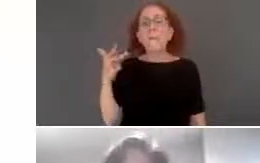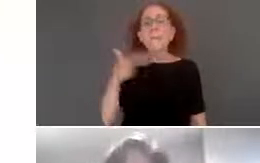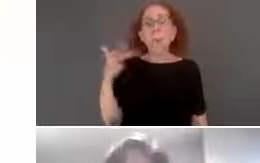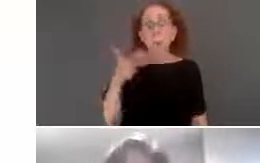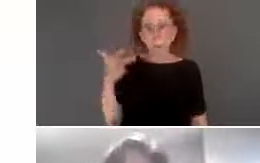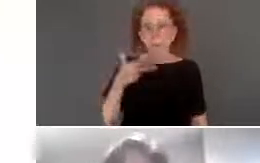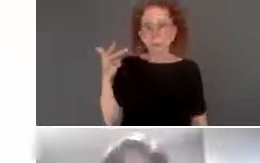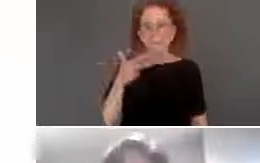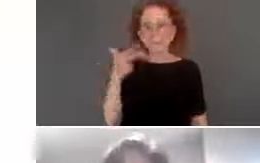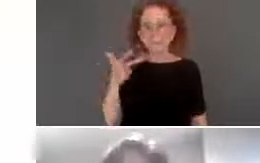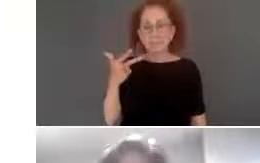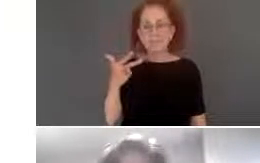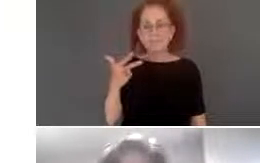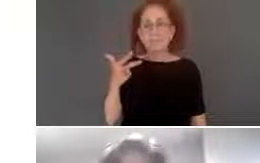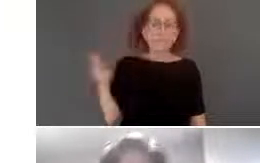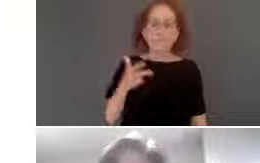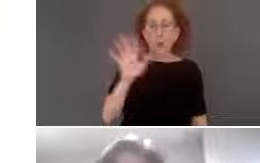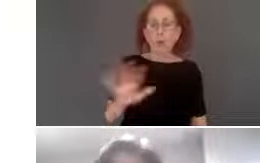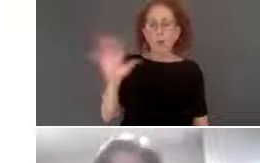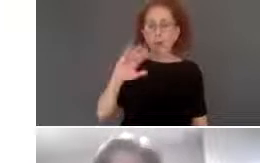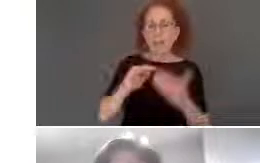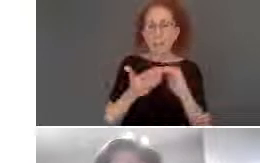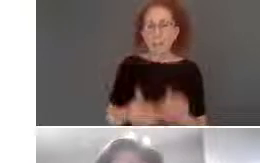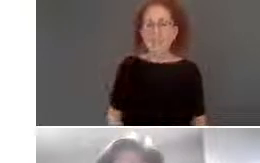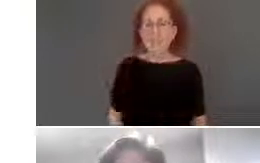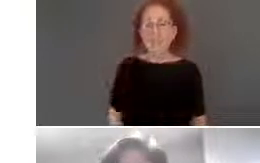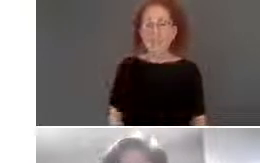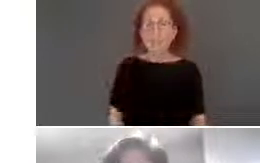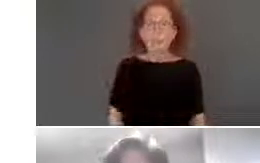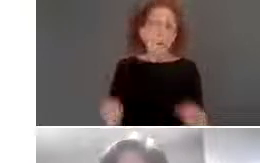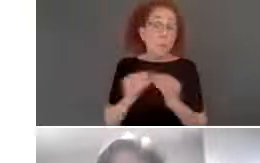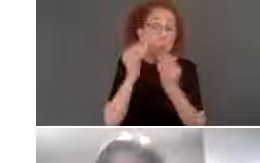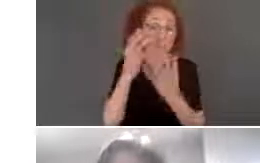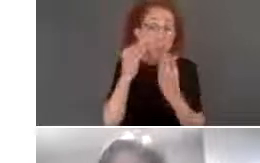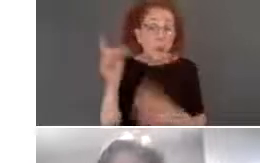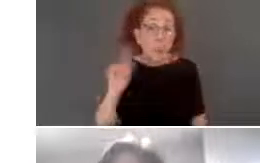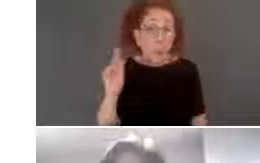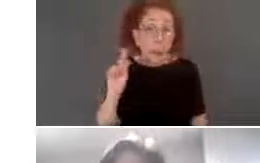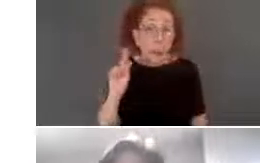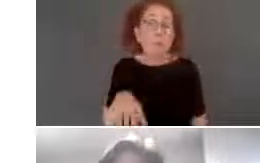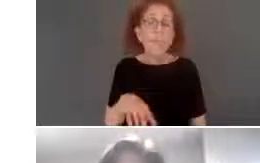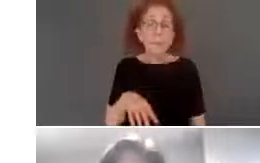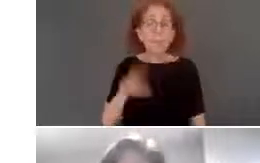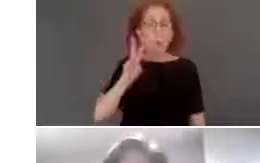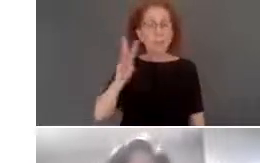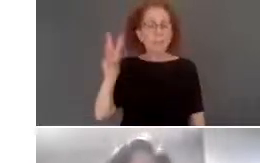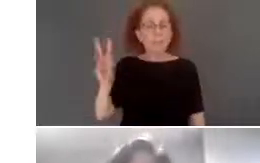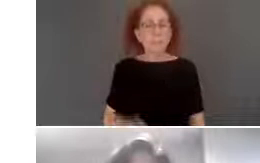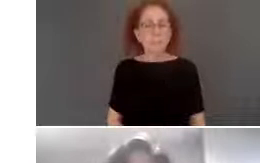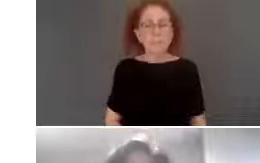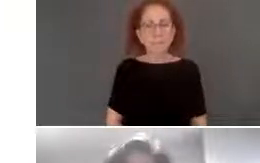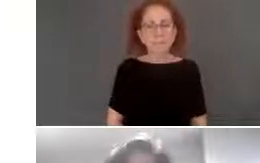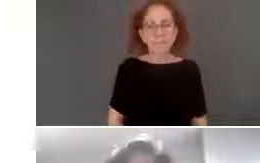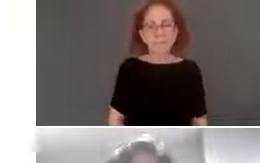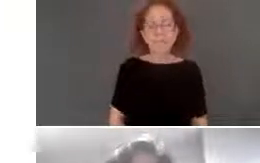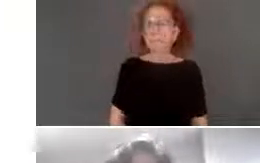out at different sites throughout the city. And you can find more information about vaccine clinics at our website. You can go to